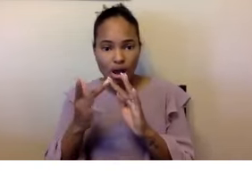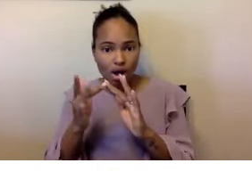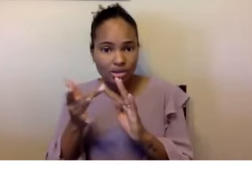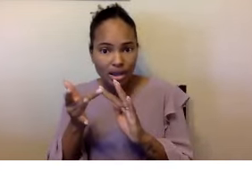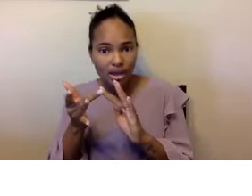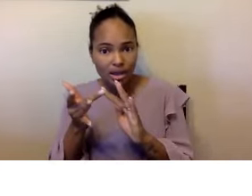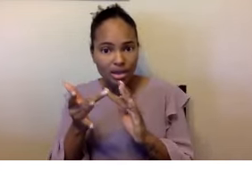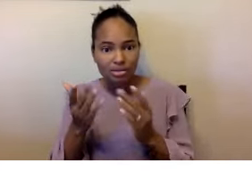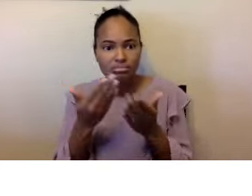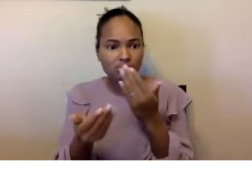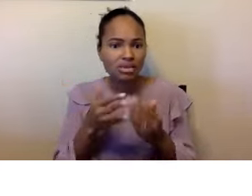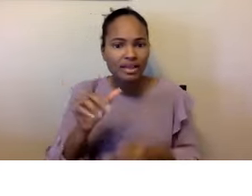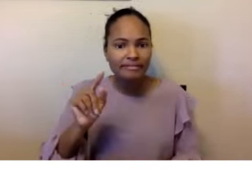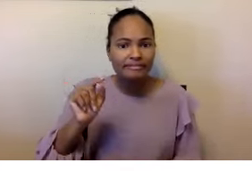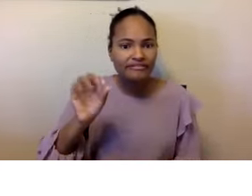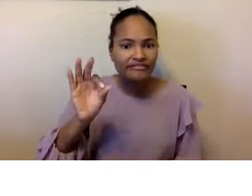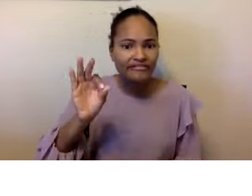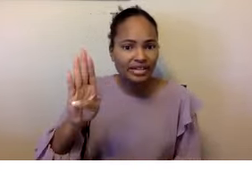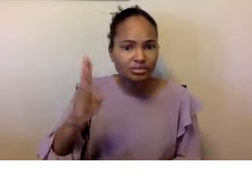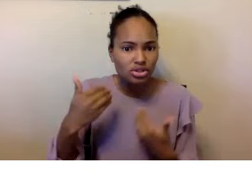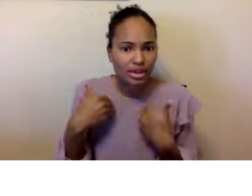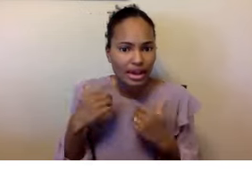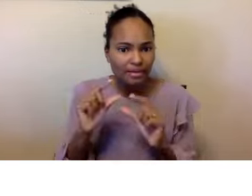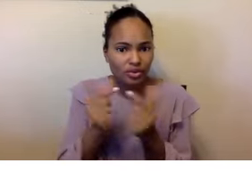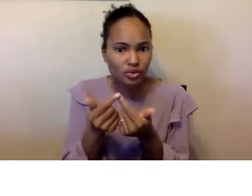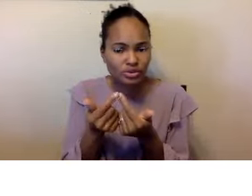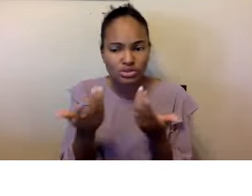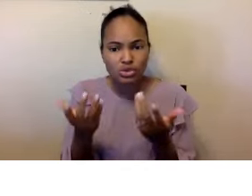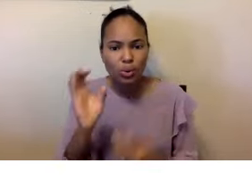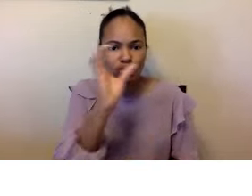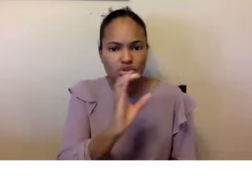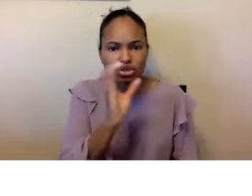groups, so yeah, just searching, seeking.